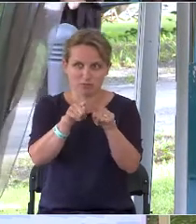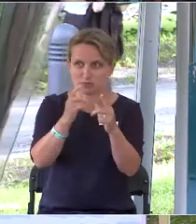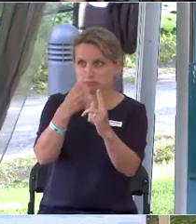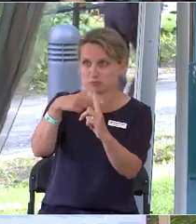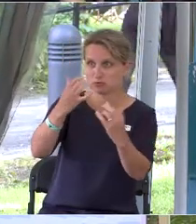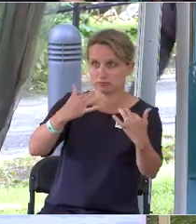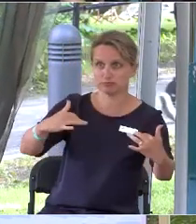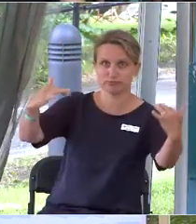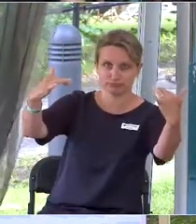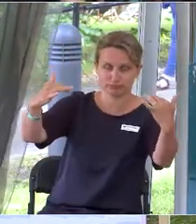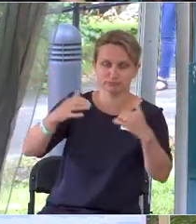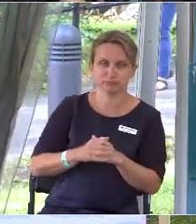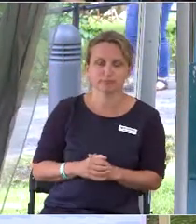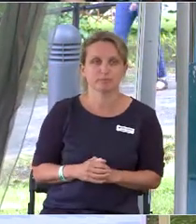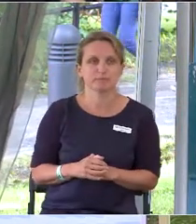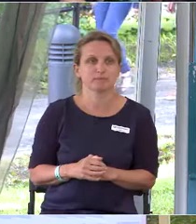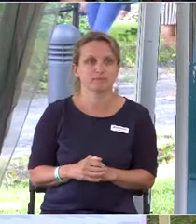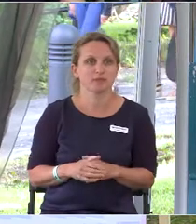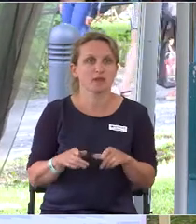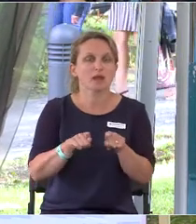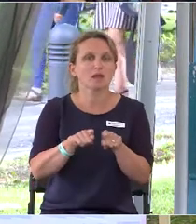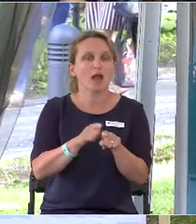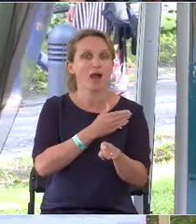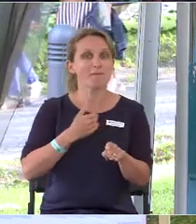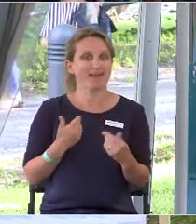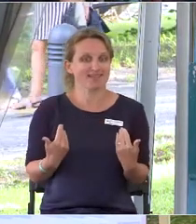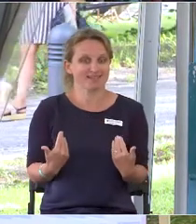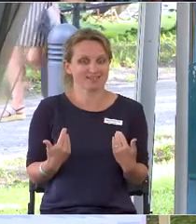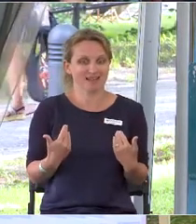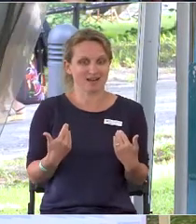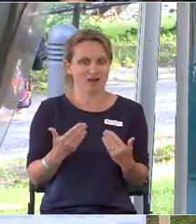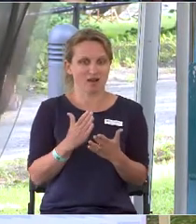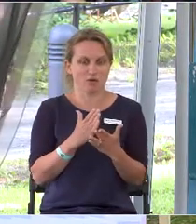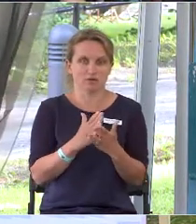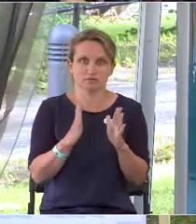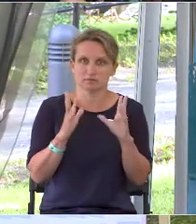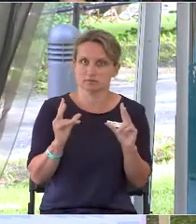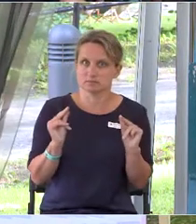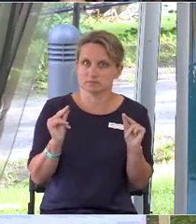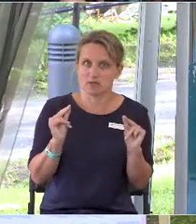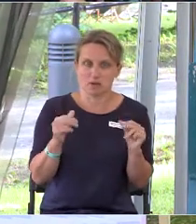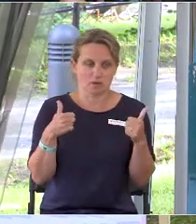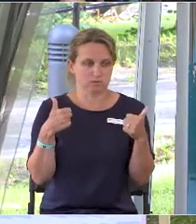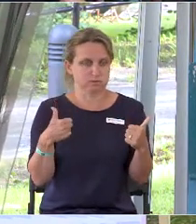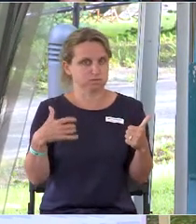online as well. And we have today really knowledgeable and